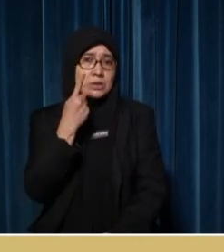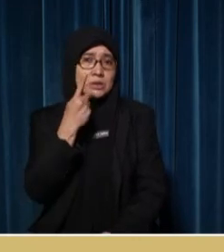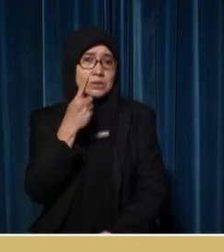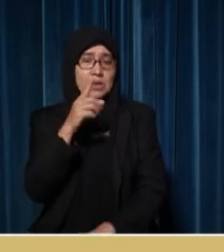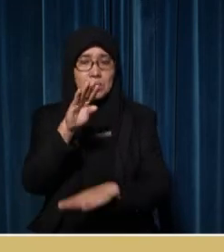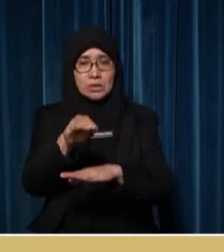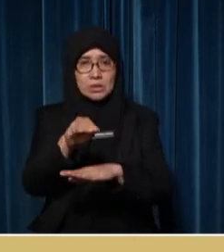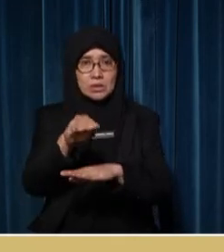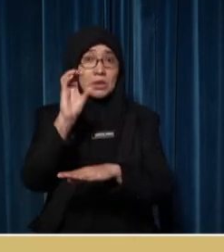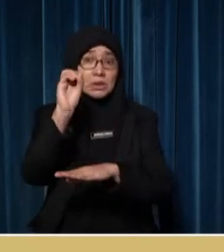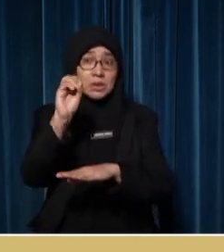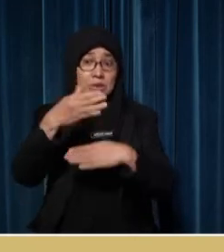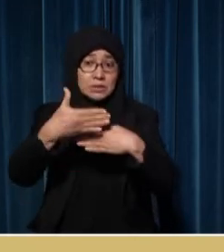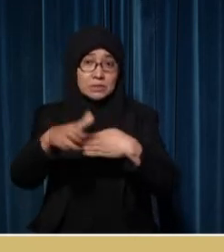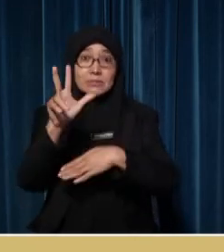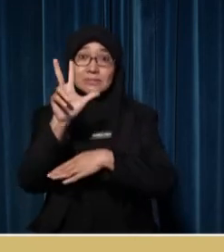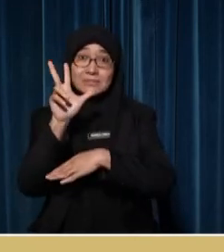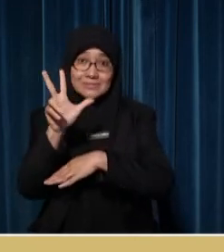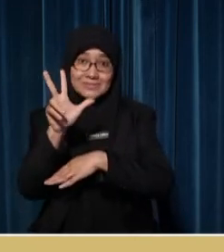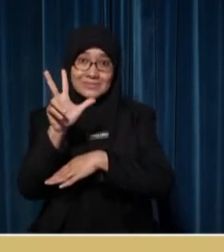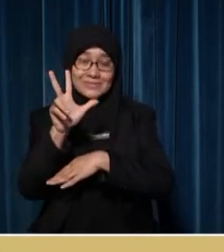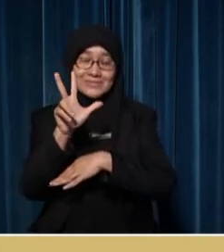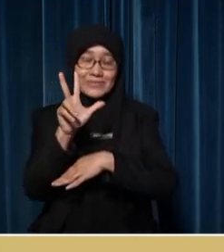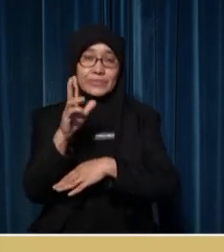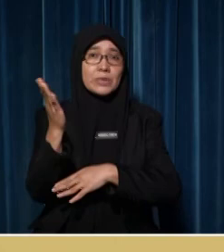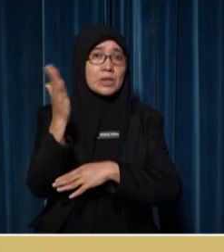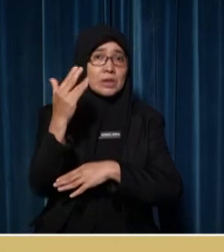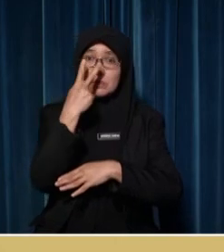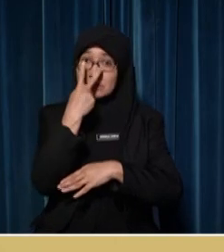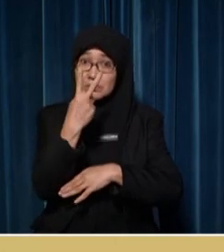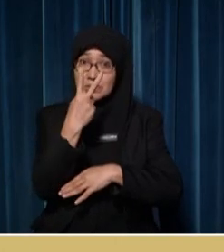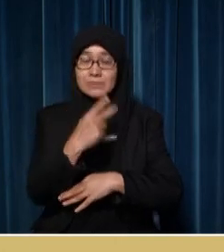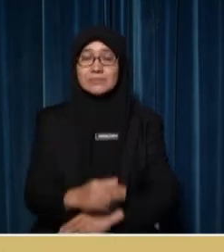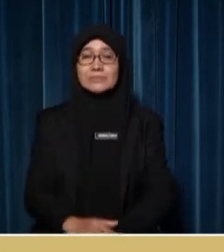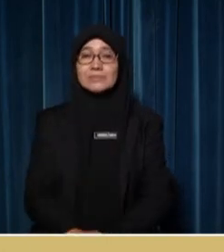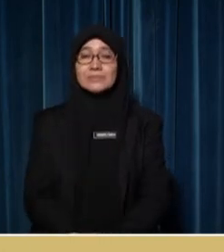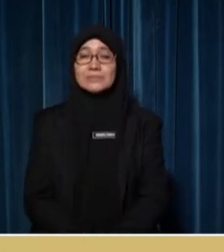0 after 3. Let's check this out.